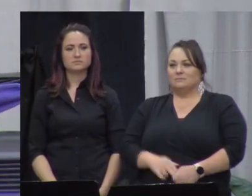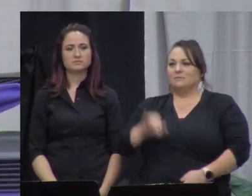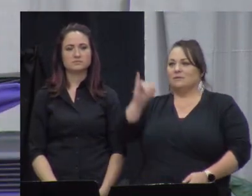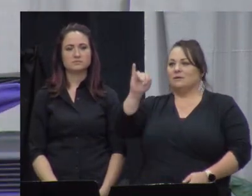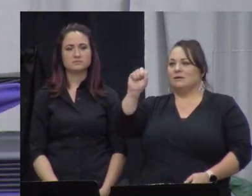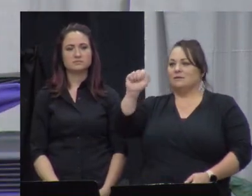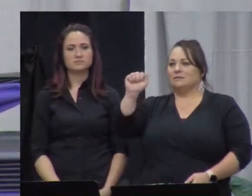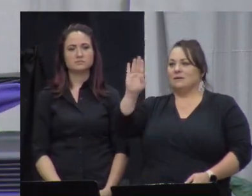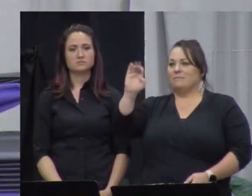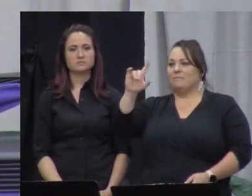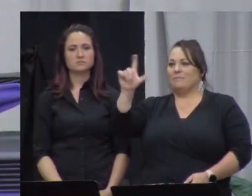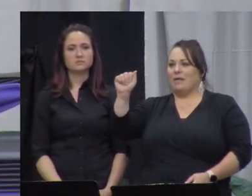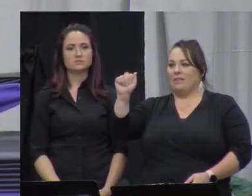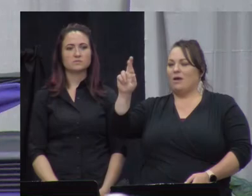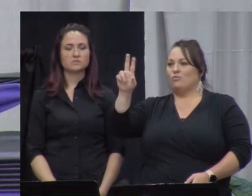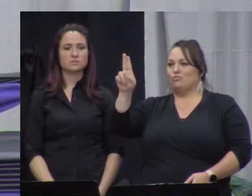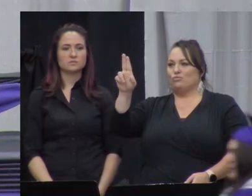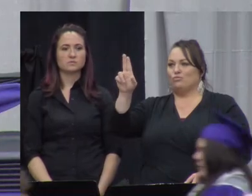Isabella Rue.